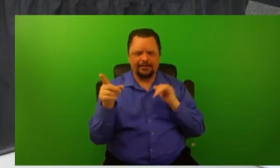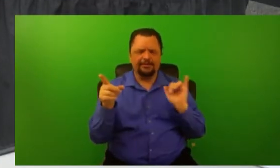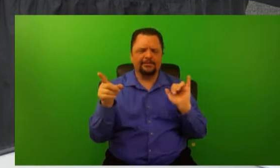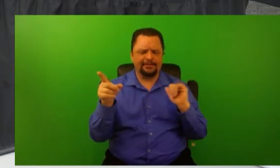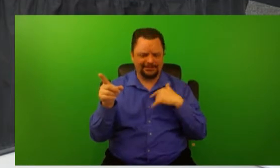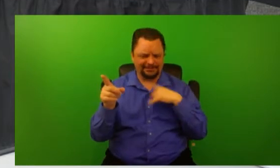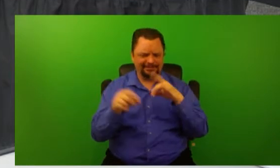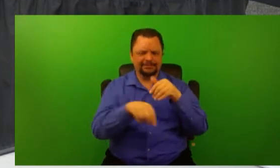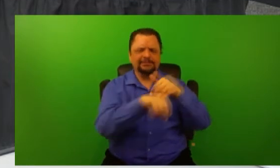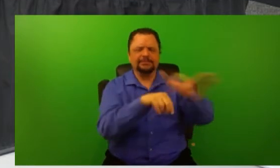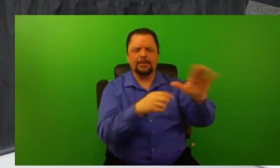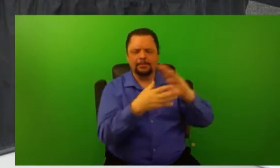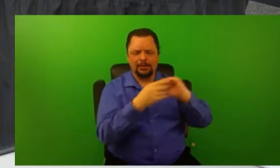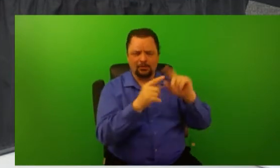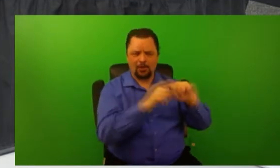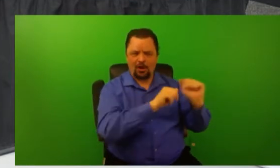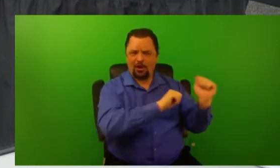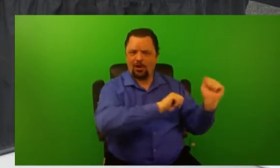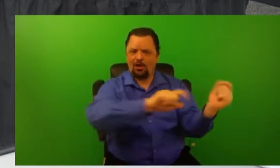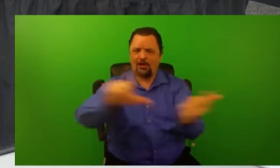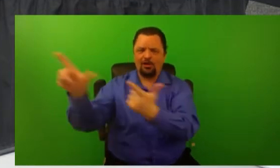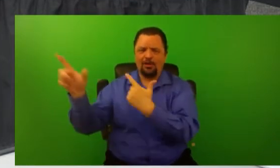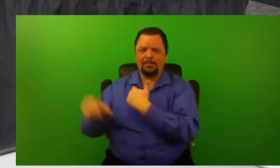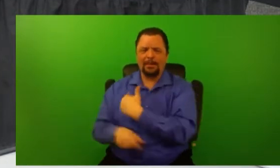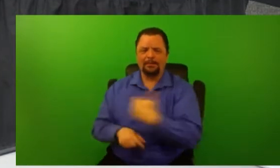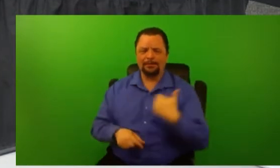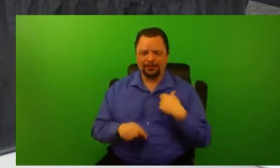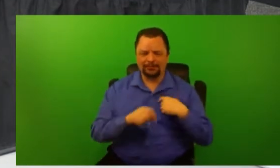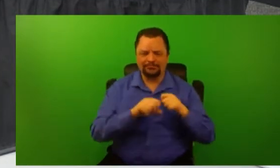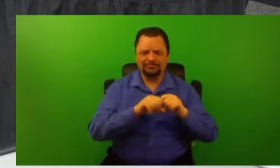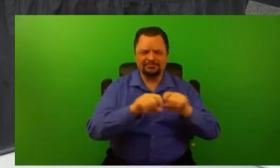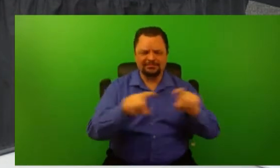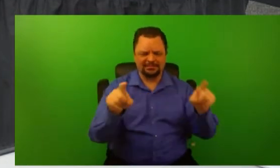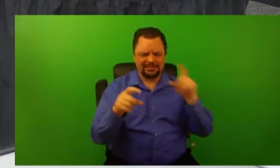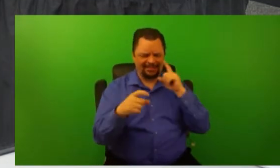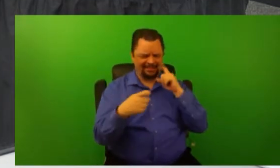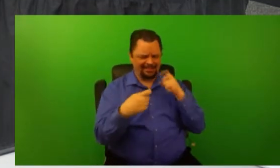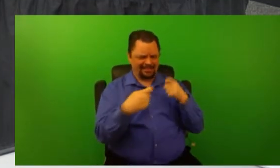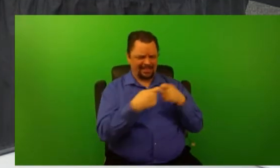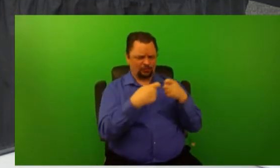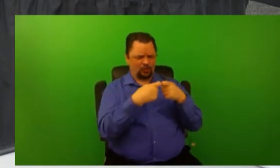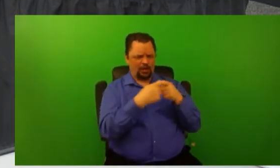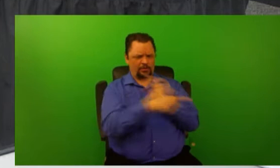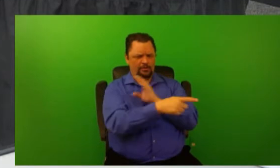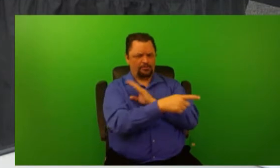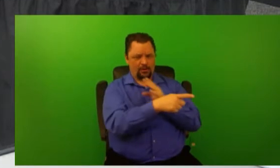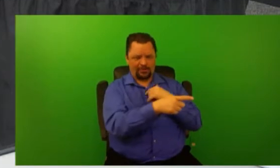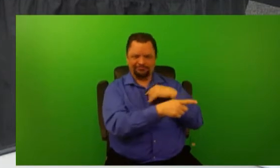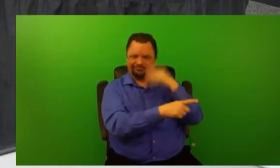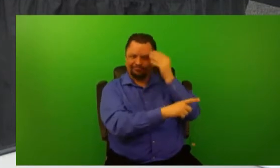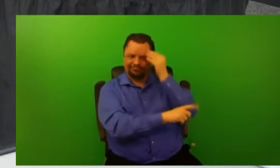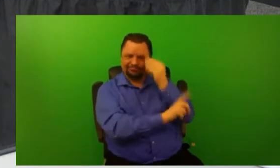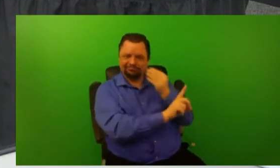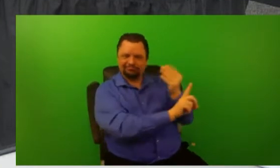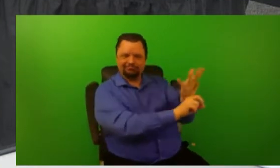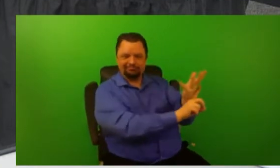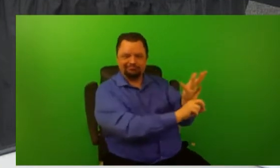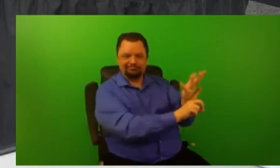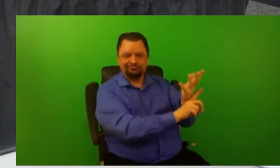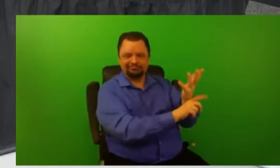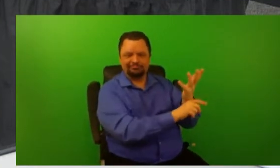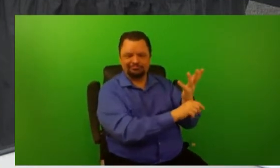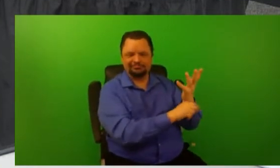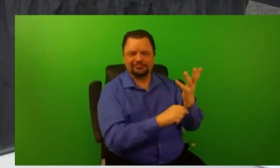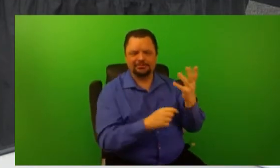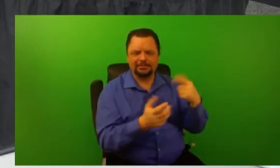message out to all the other members. I'm thinking of stuff with the utilities board saying, hey, I've sent this to the billing department, just